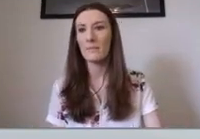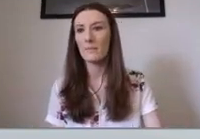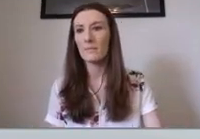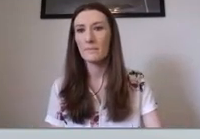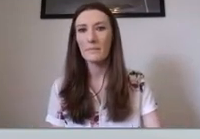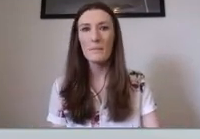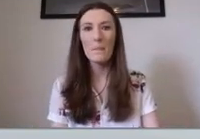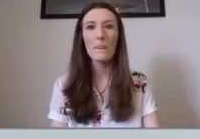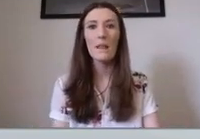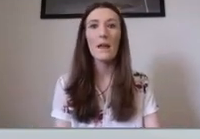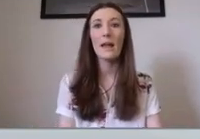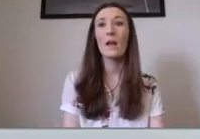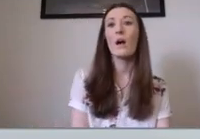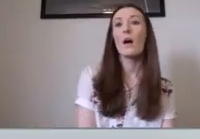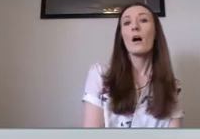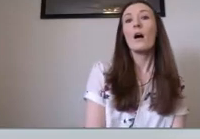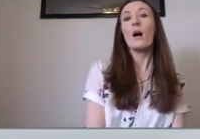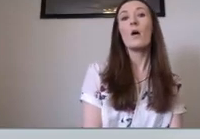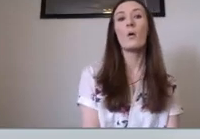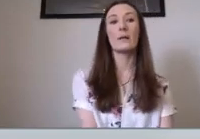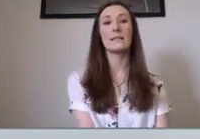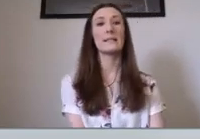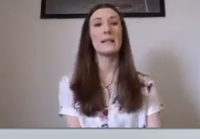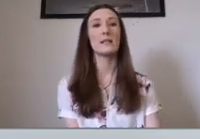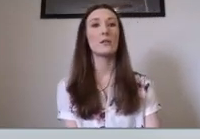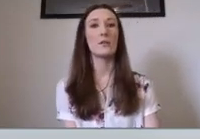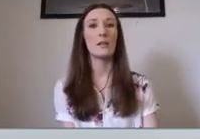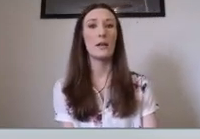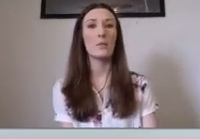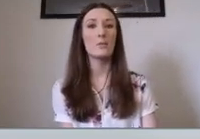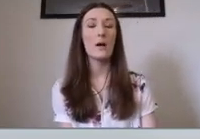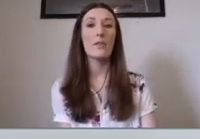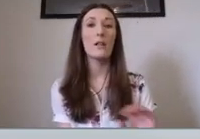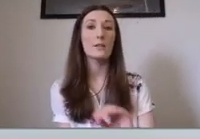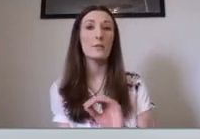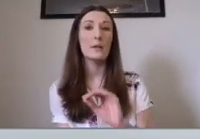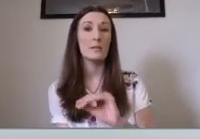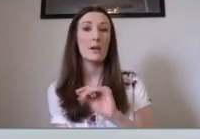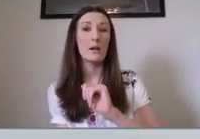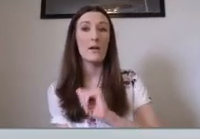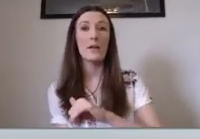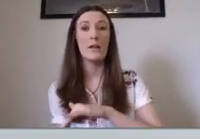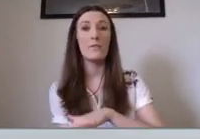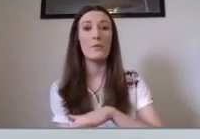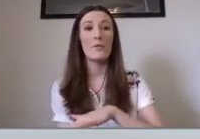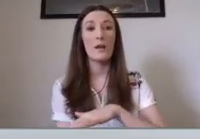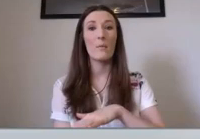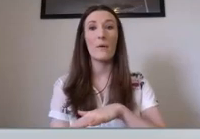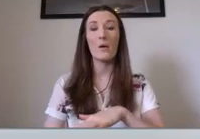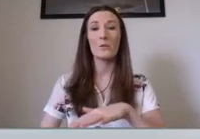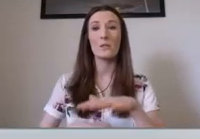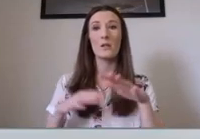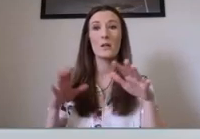you can. Okay. What does it take to learn a language? Well, the classroom is not enough. If you